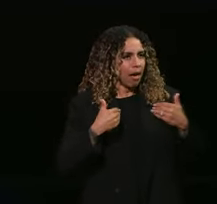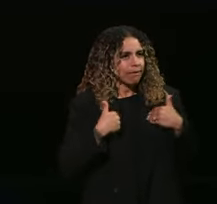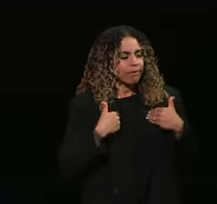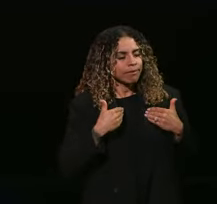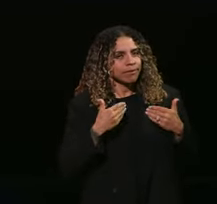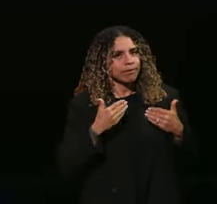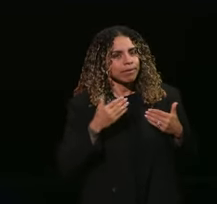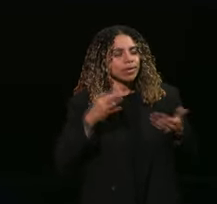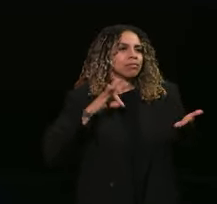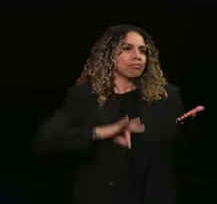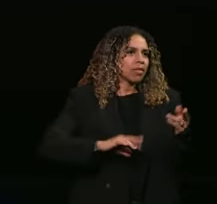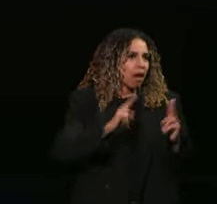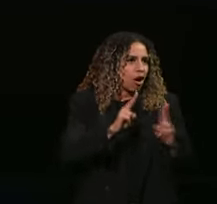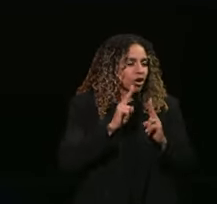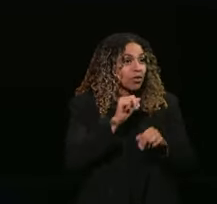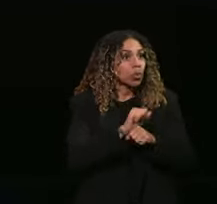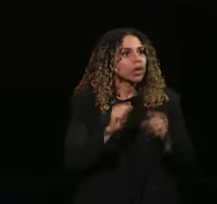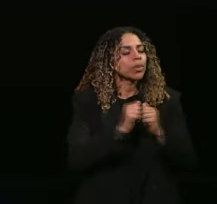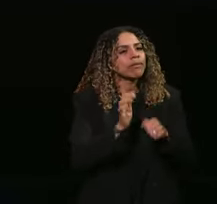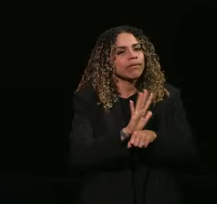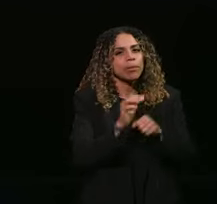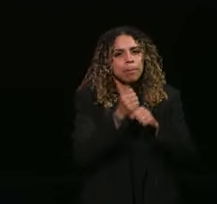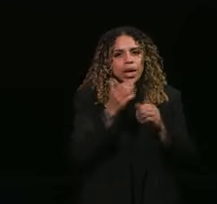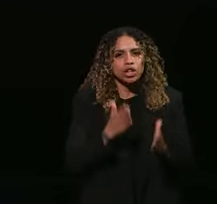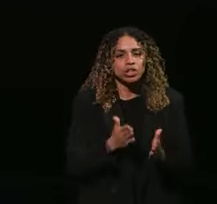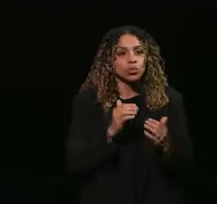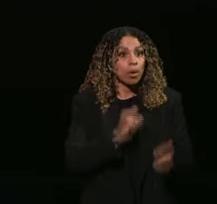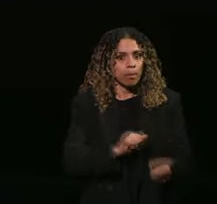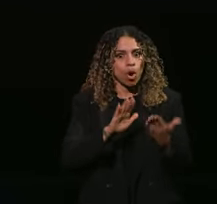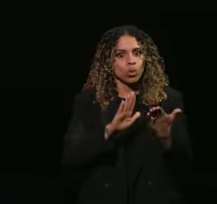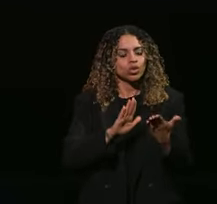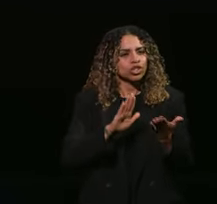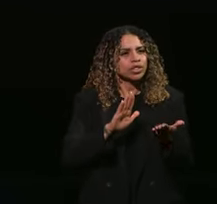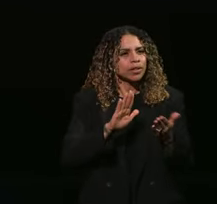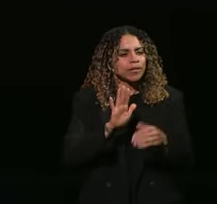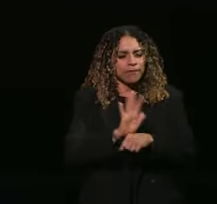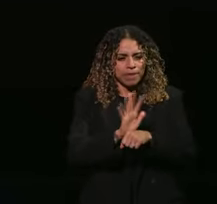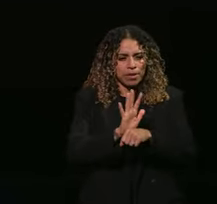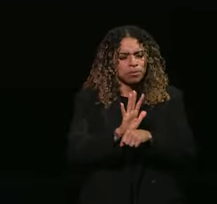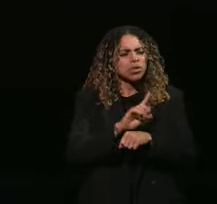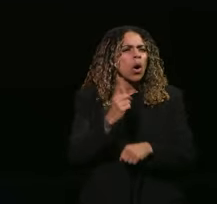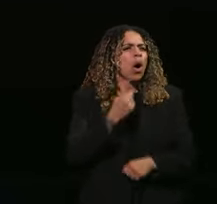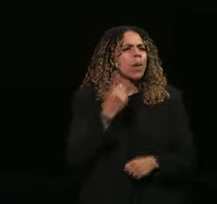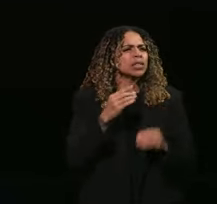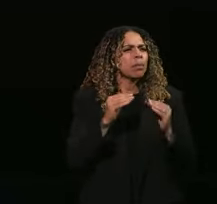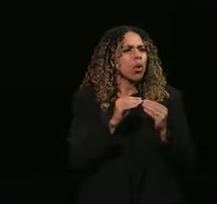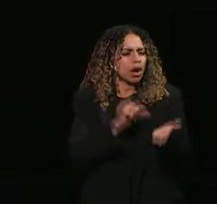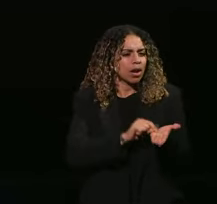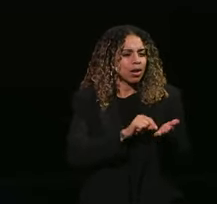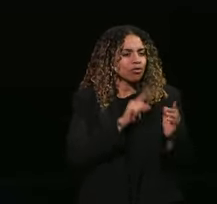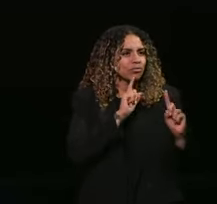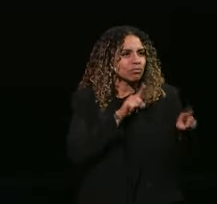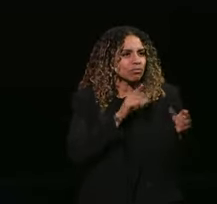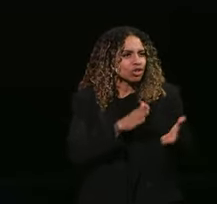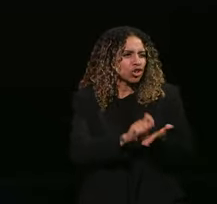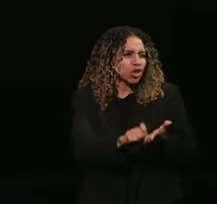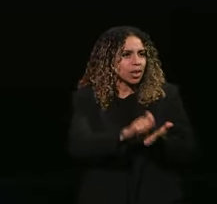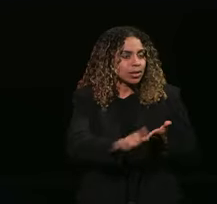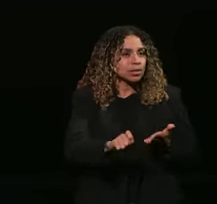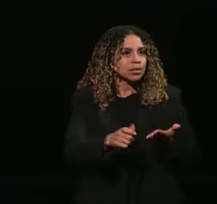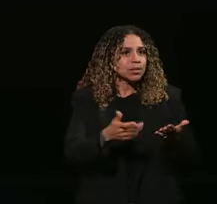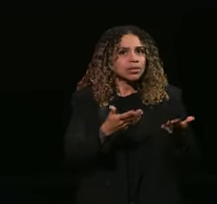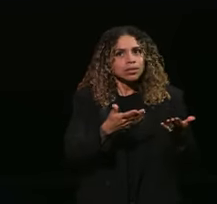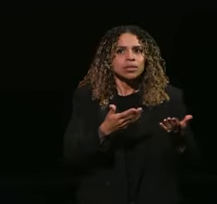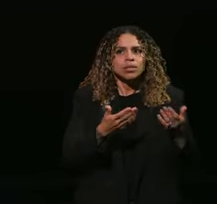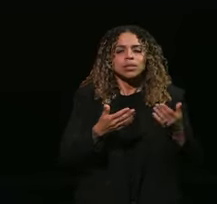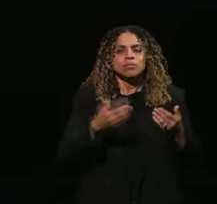with filmmakers who approach films always in a journalistic way, but in different ways. Oftentimes, they know they're making a film when they set out